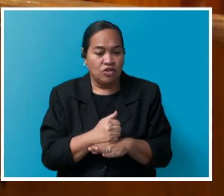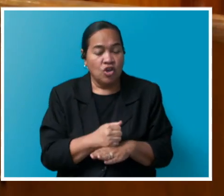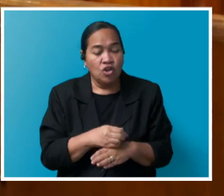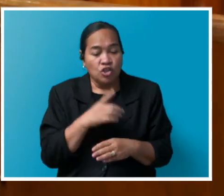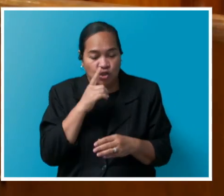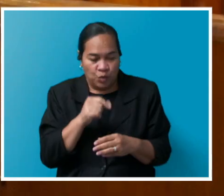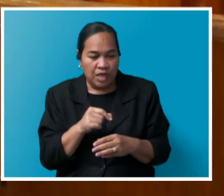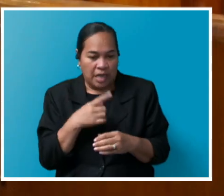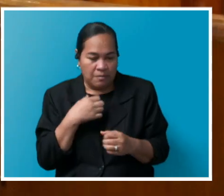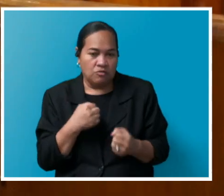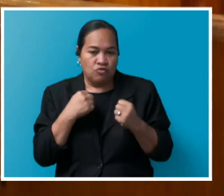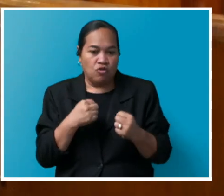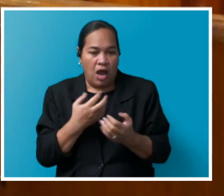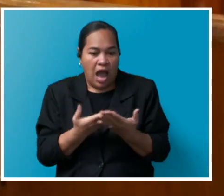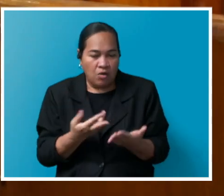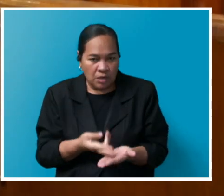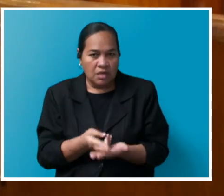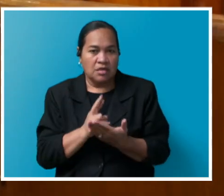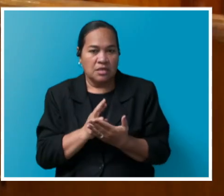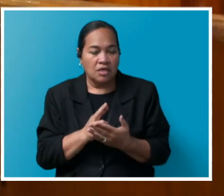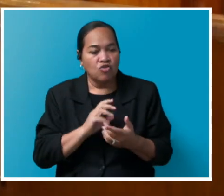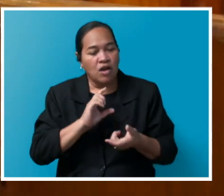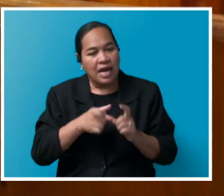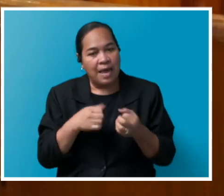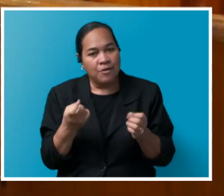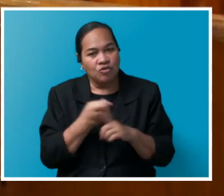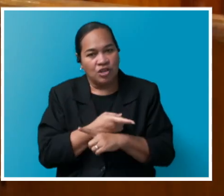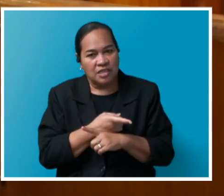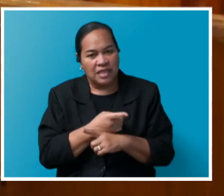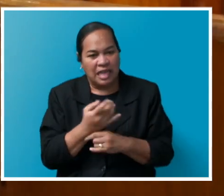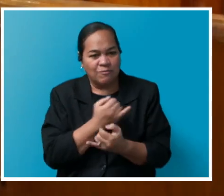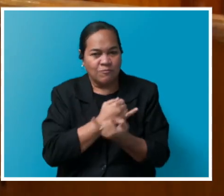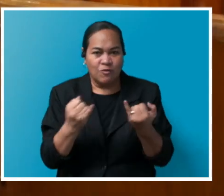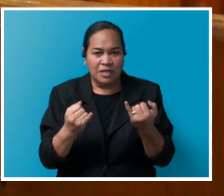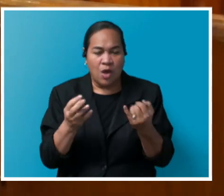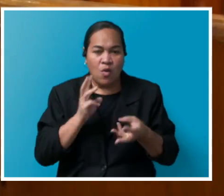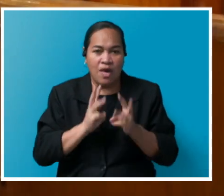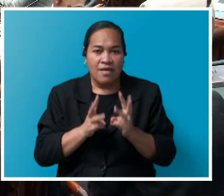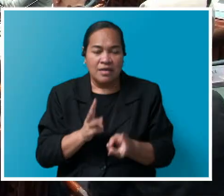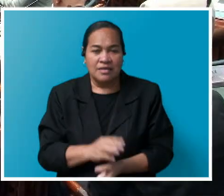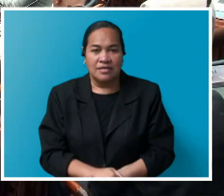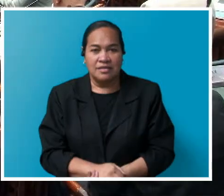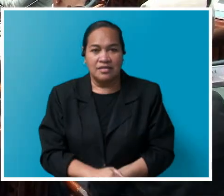vulnerability and build resilience to climate change and extreme weather events. Thank you, Mr. Speaker, sir.